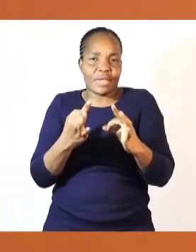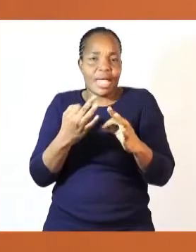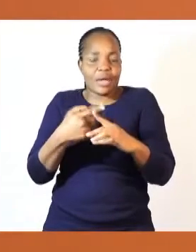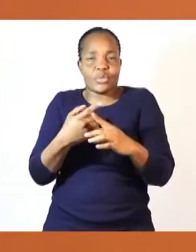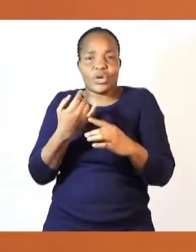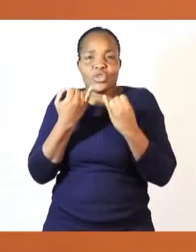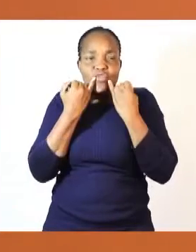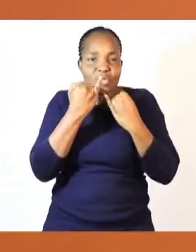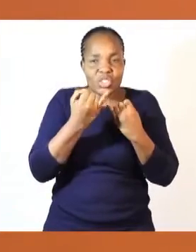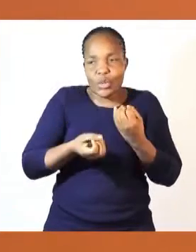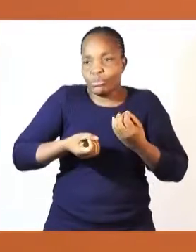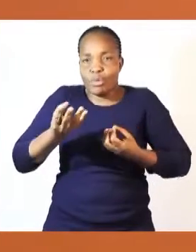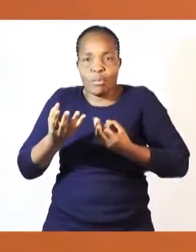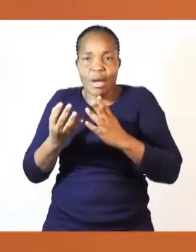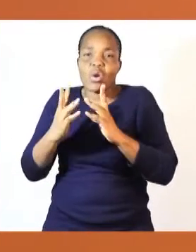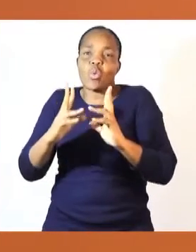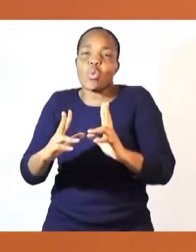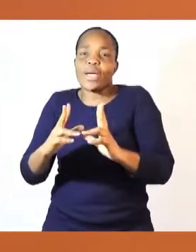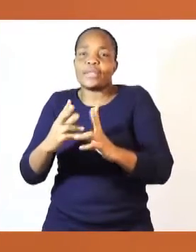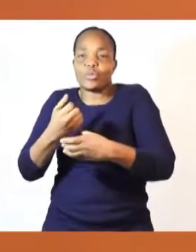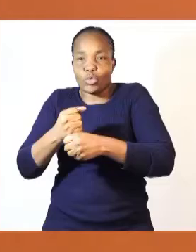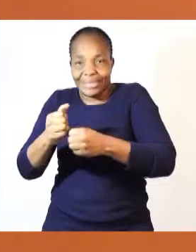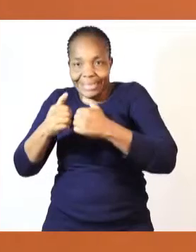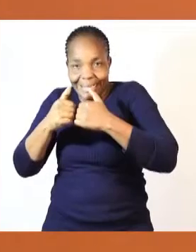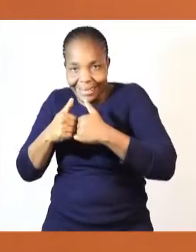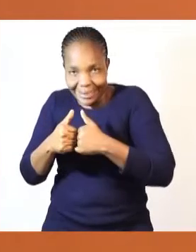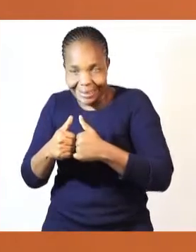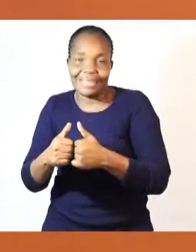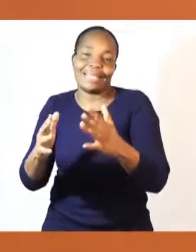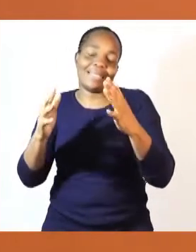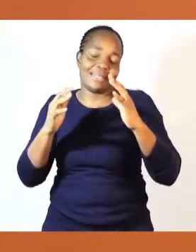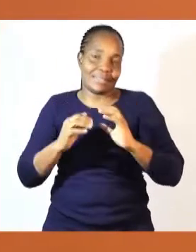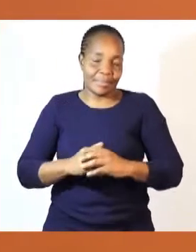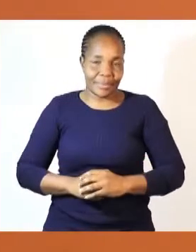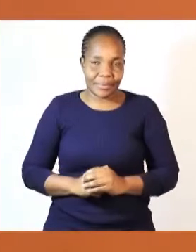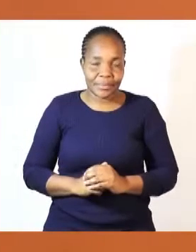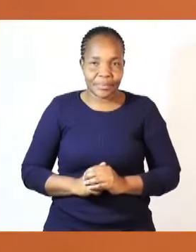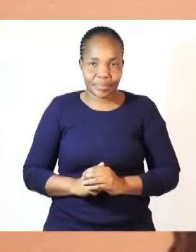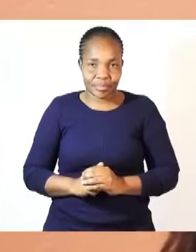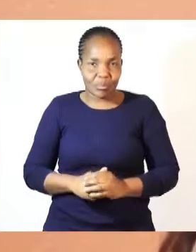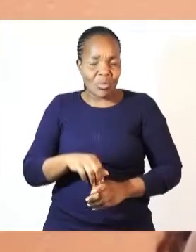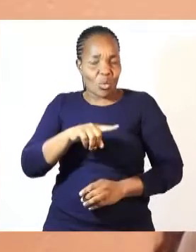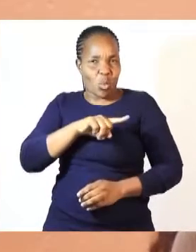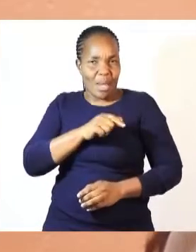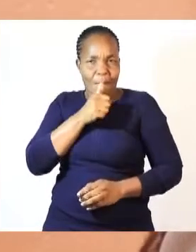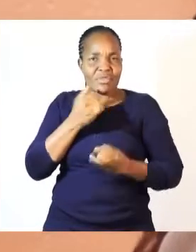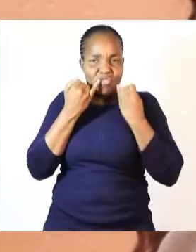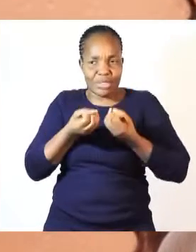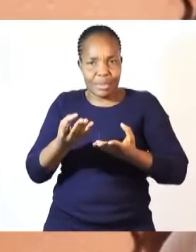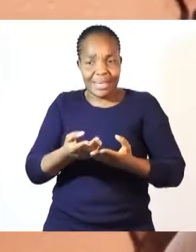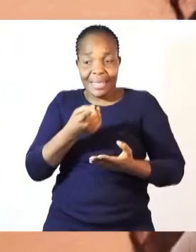their different disabilities when it is time for this data to be undertaken, because it will